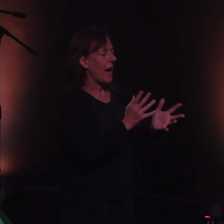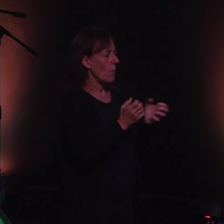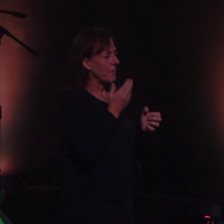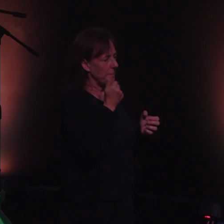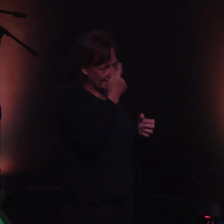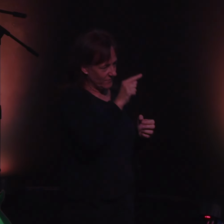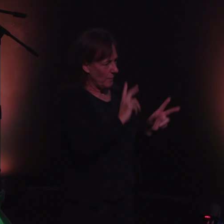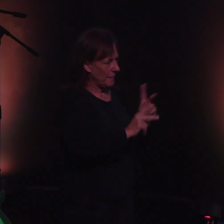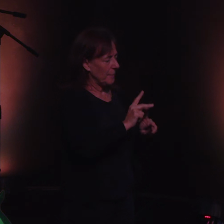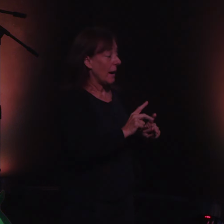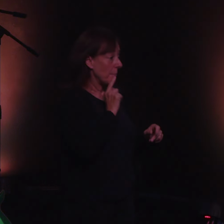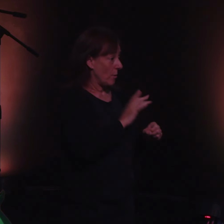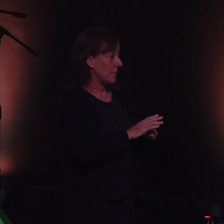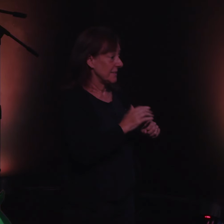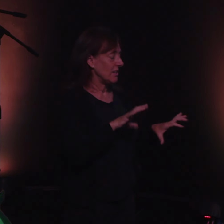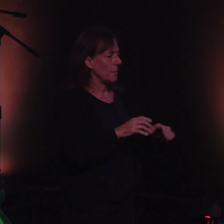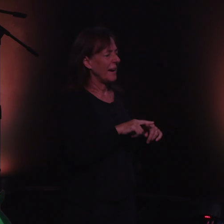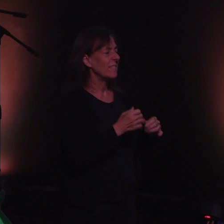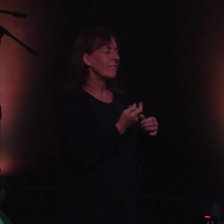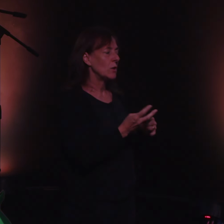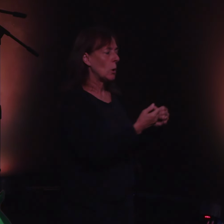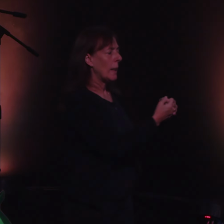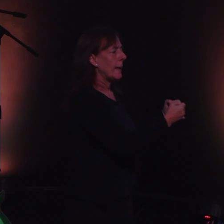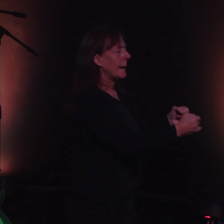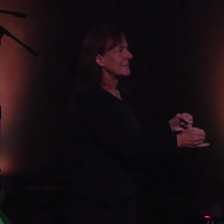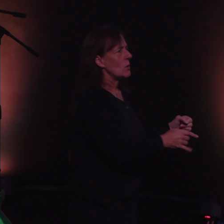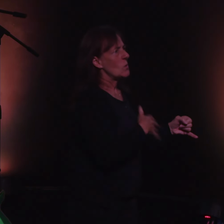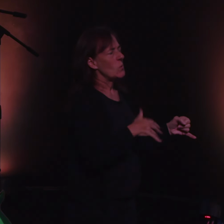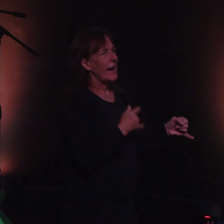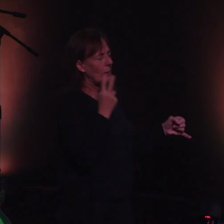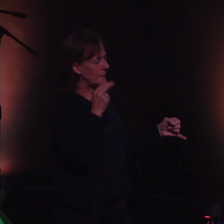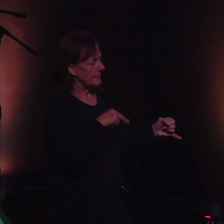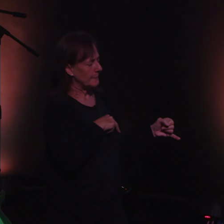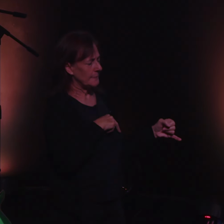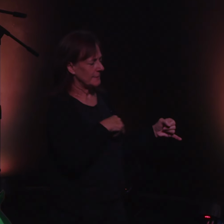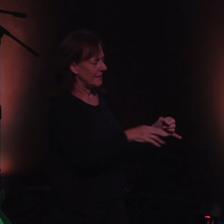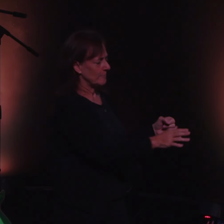the best for, I promise you I do, but I've got some lines in my heart that I can draw pretty hard.